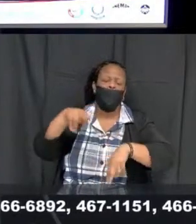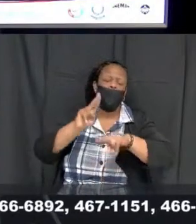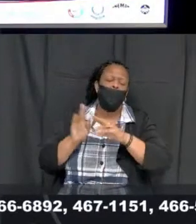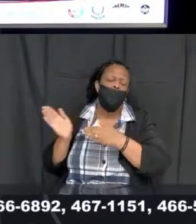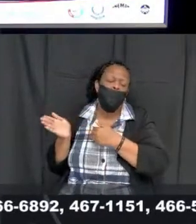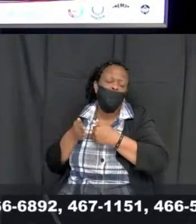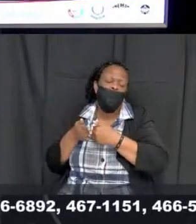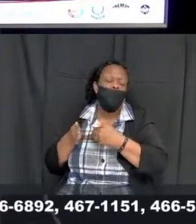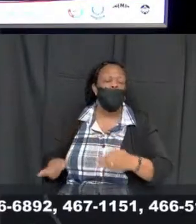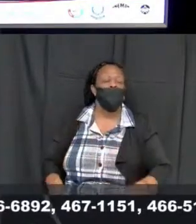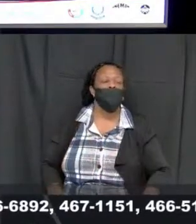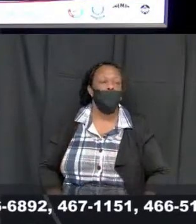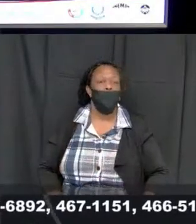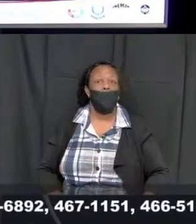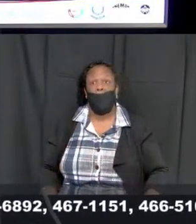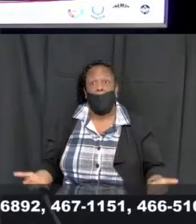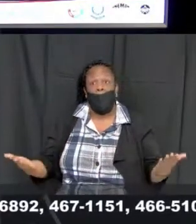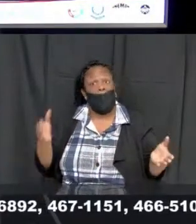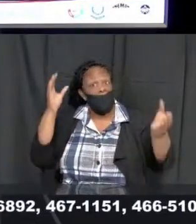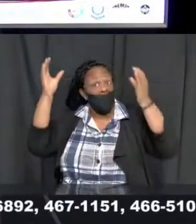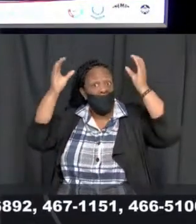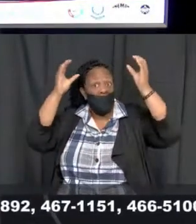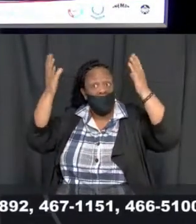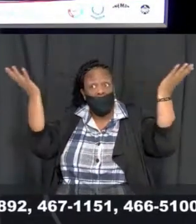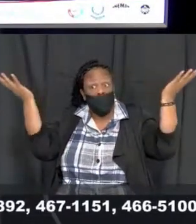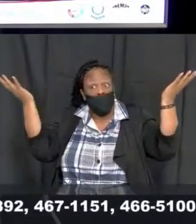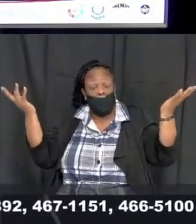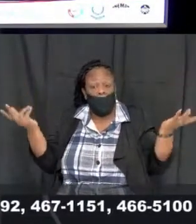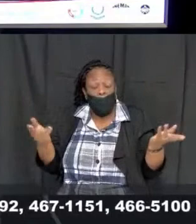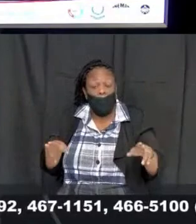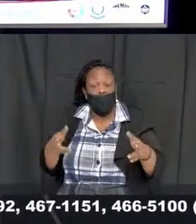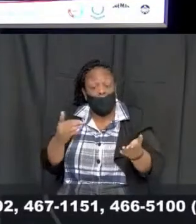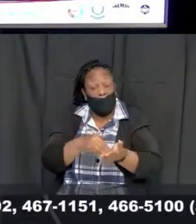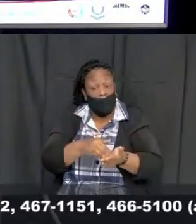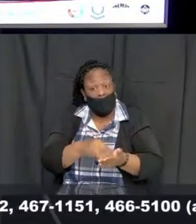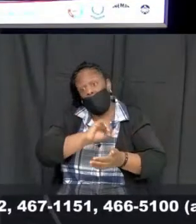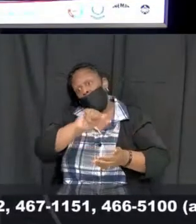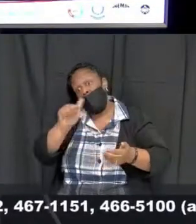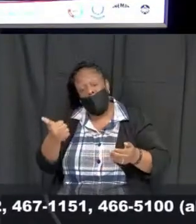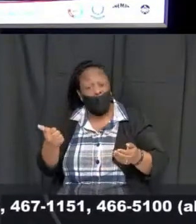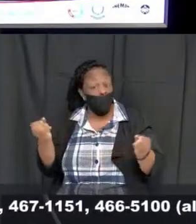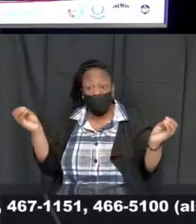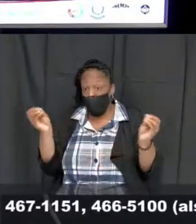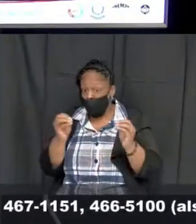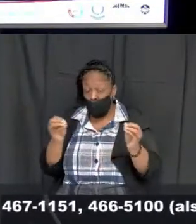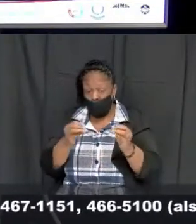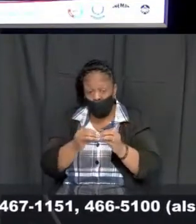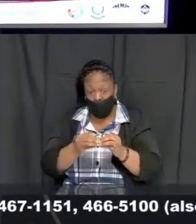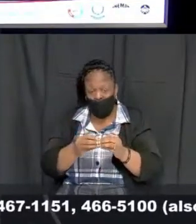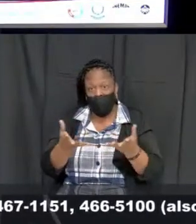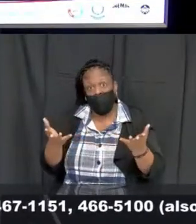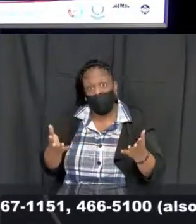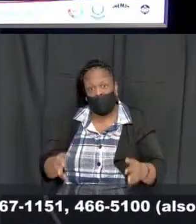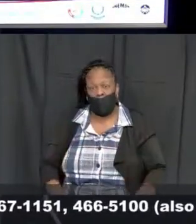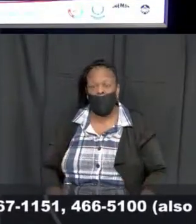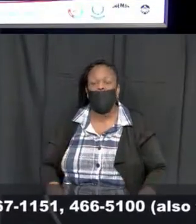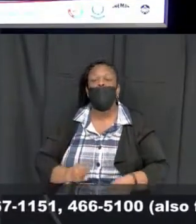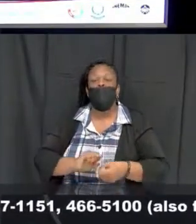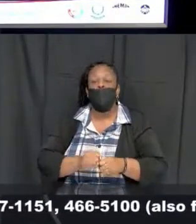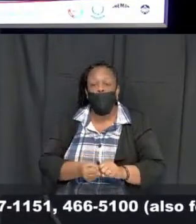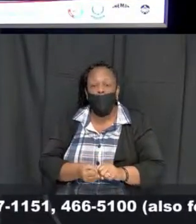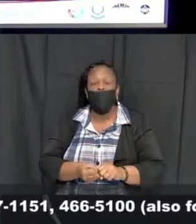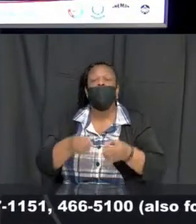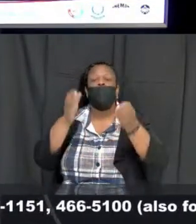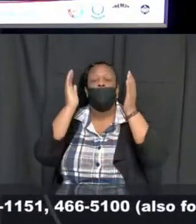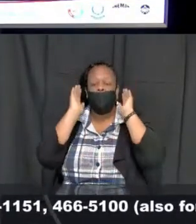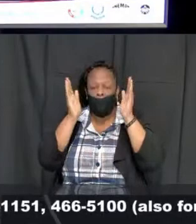jeopardized. Our economic and social well-being can be extremely jeopardized. Ladies and